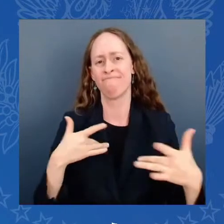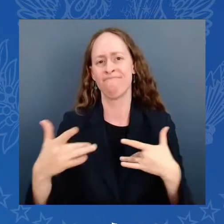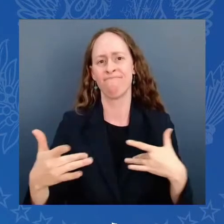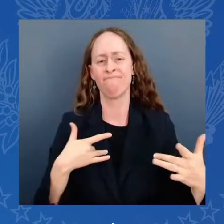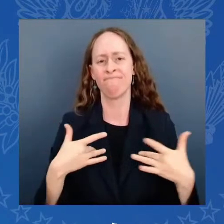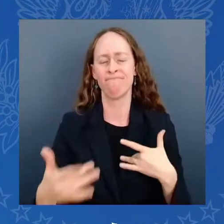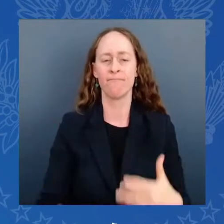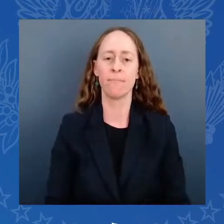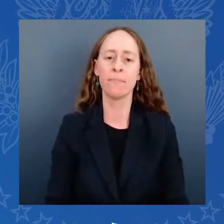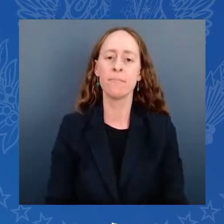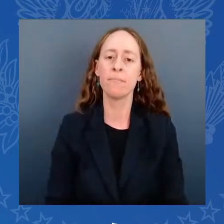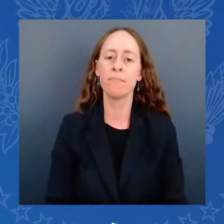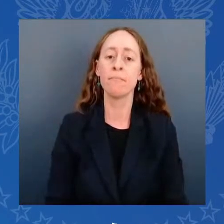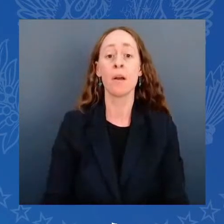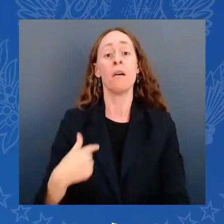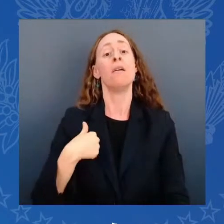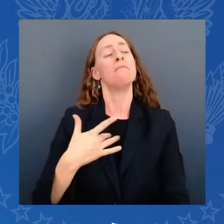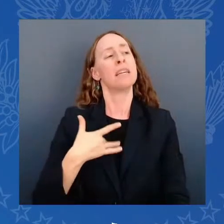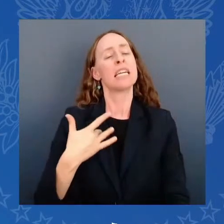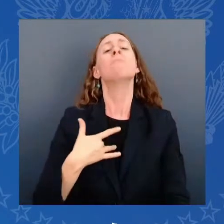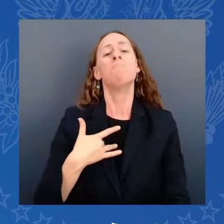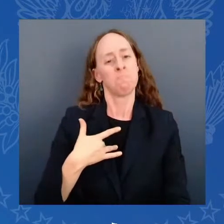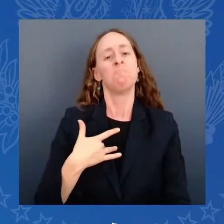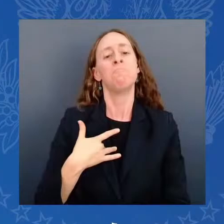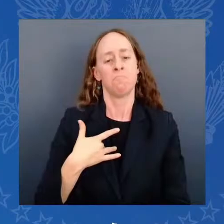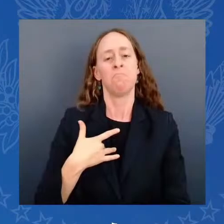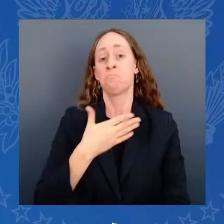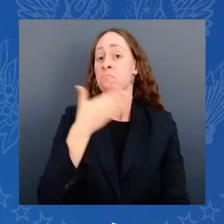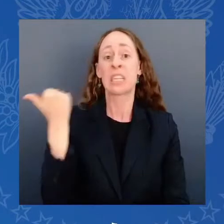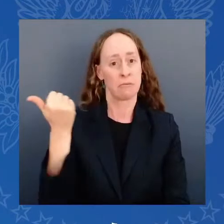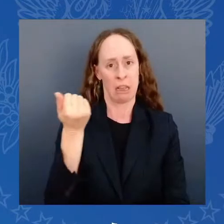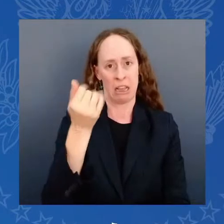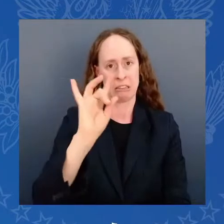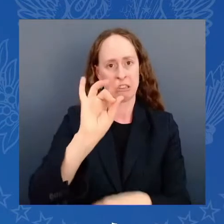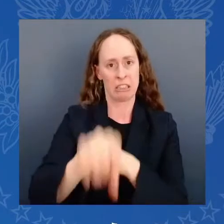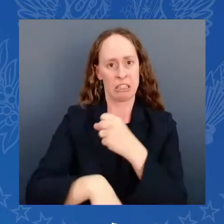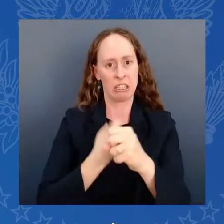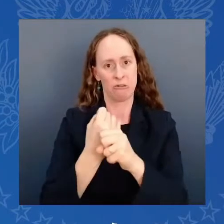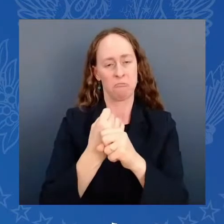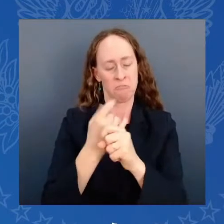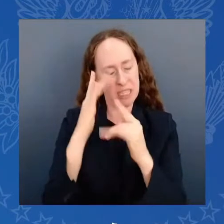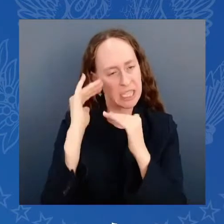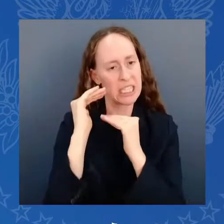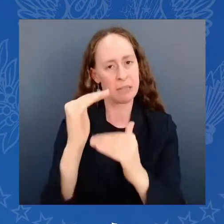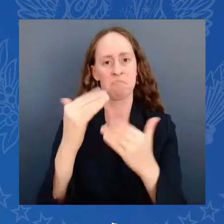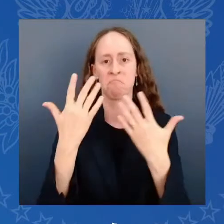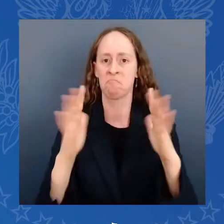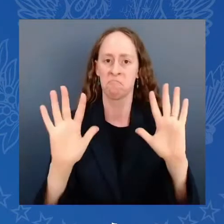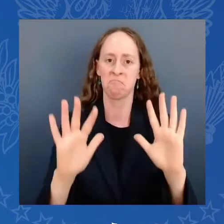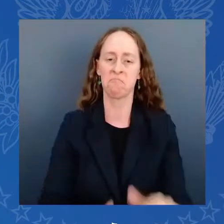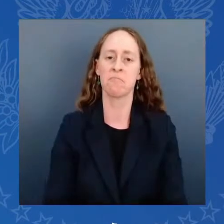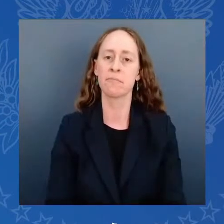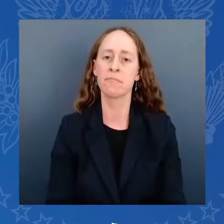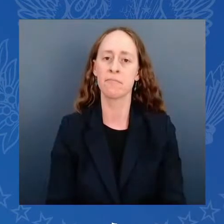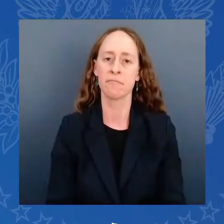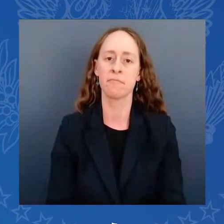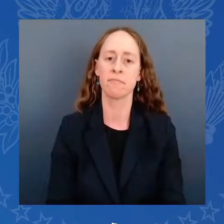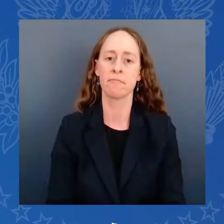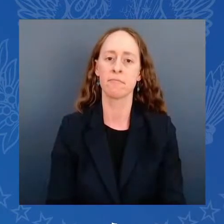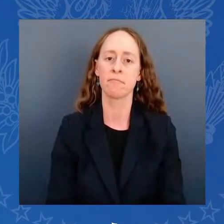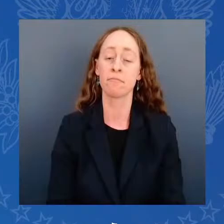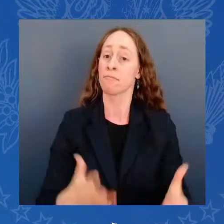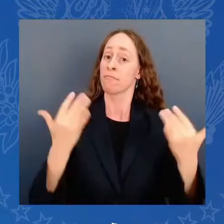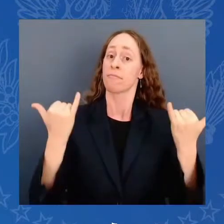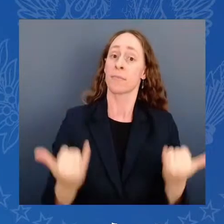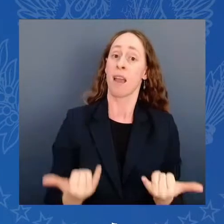18-year term limit. That would help ensure the country would not have what it has now, an extreme court that's